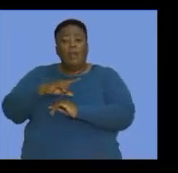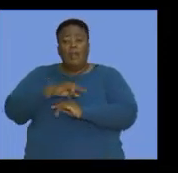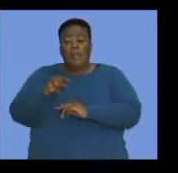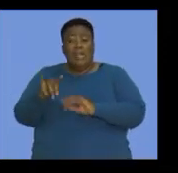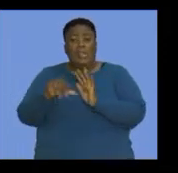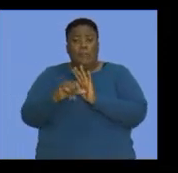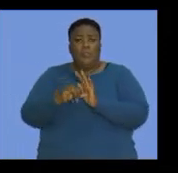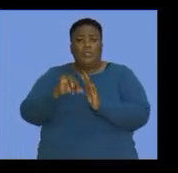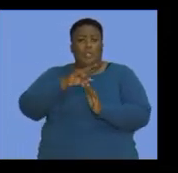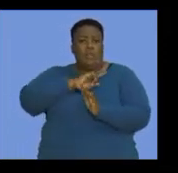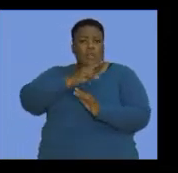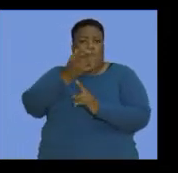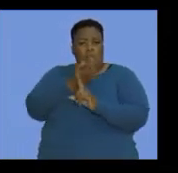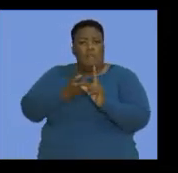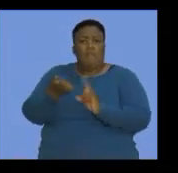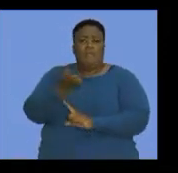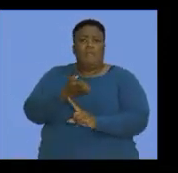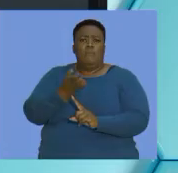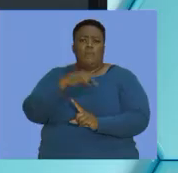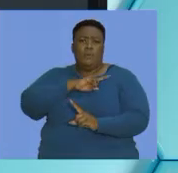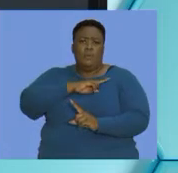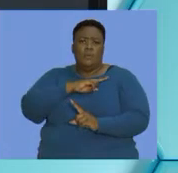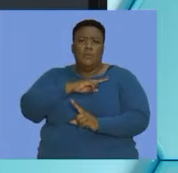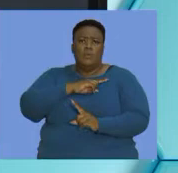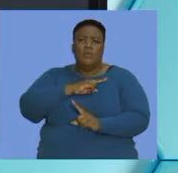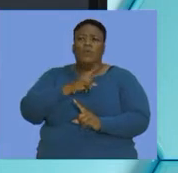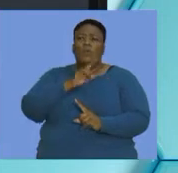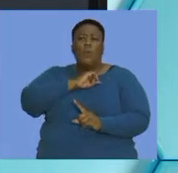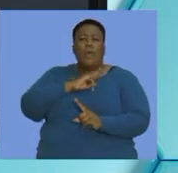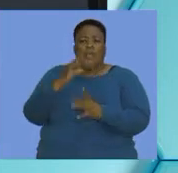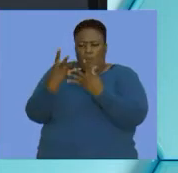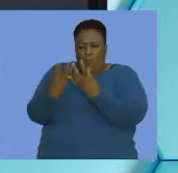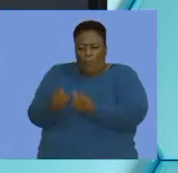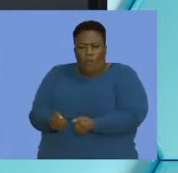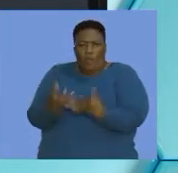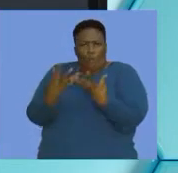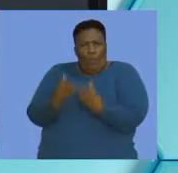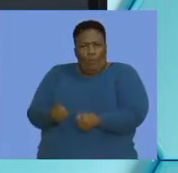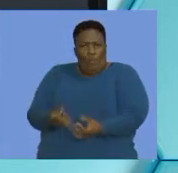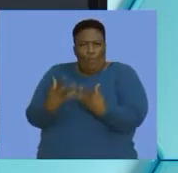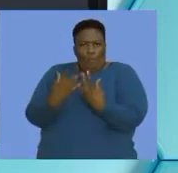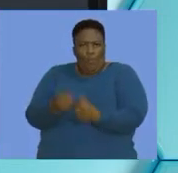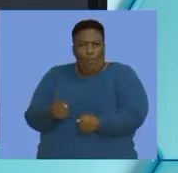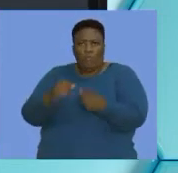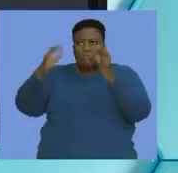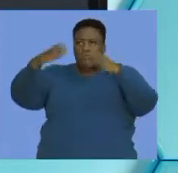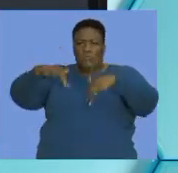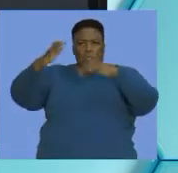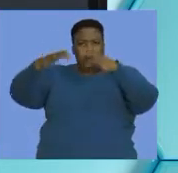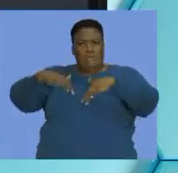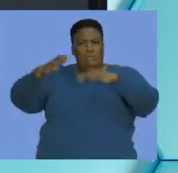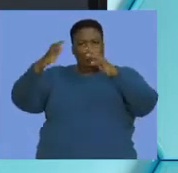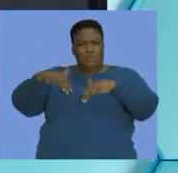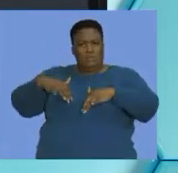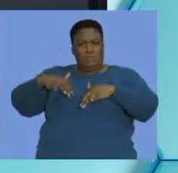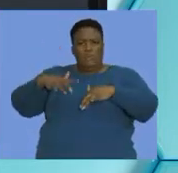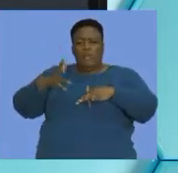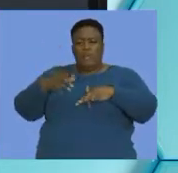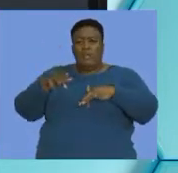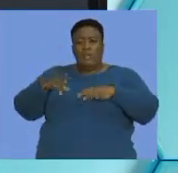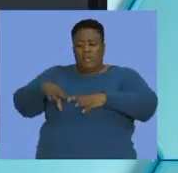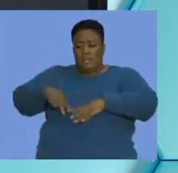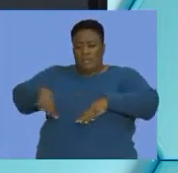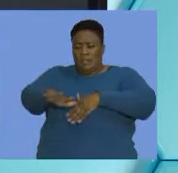are important aspects of our environment that serve as sponges that absorb the rain that we